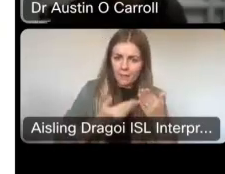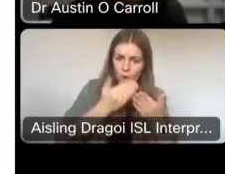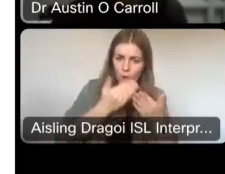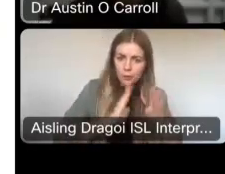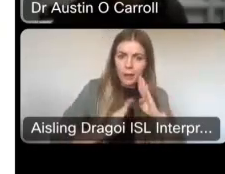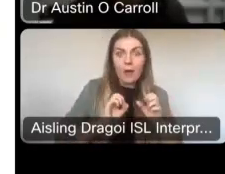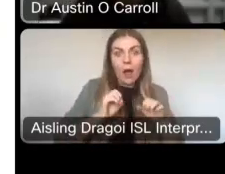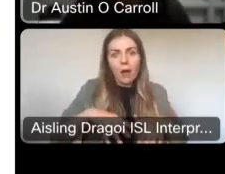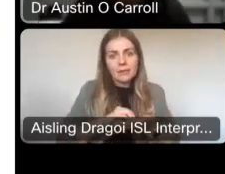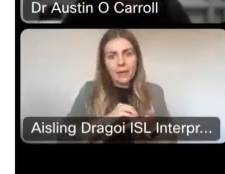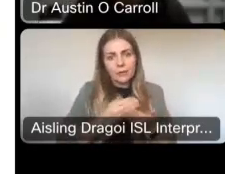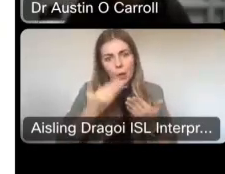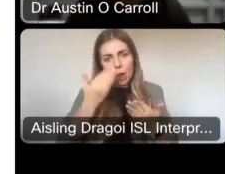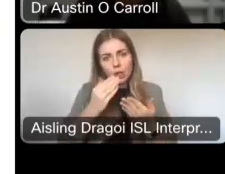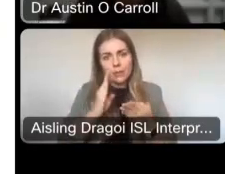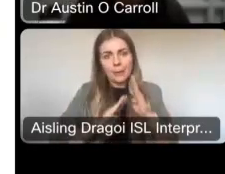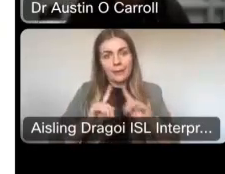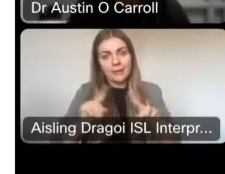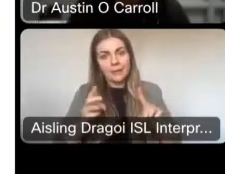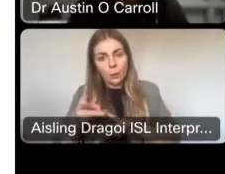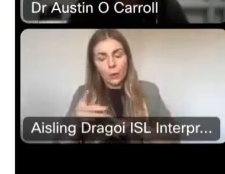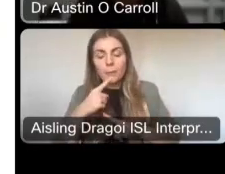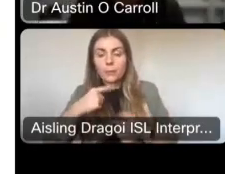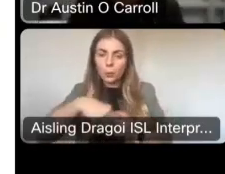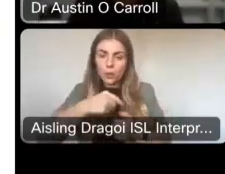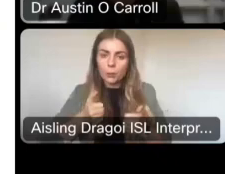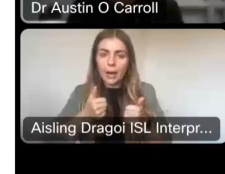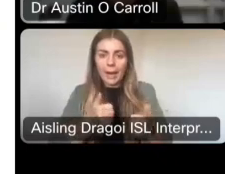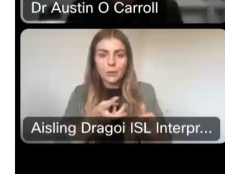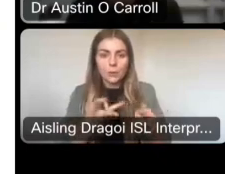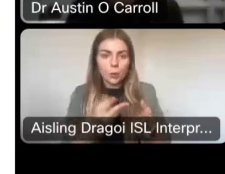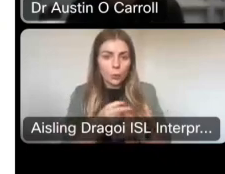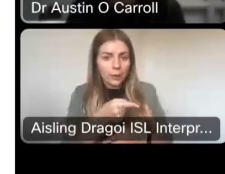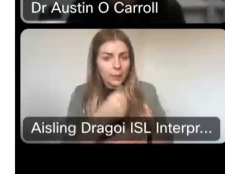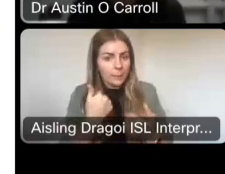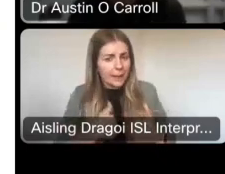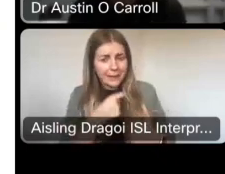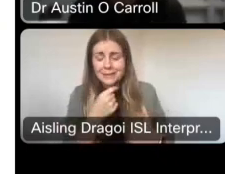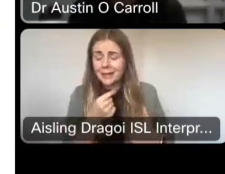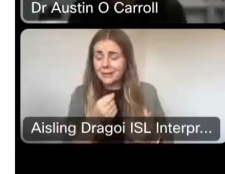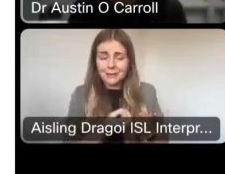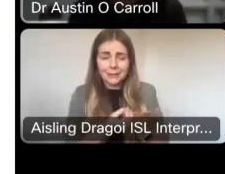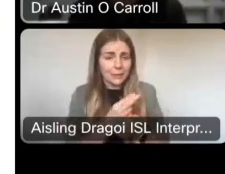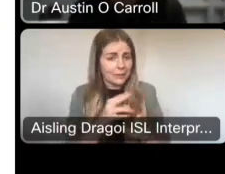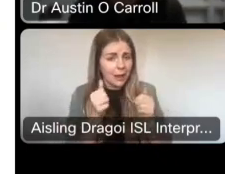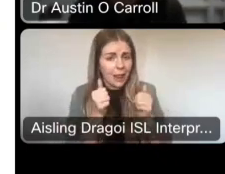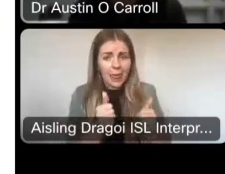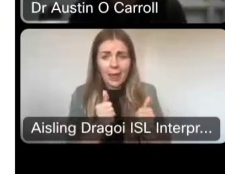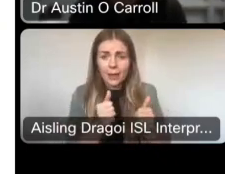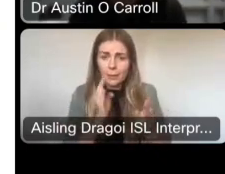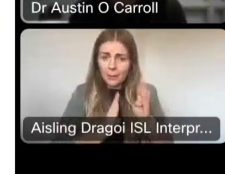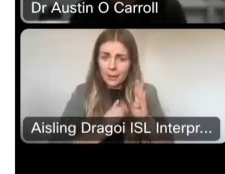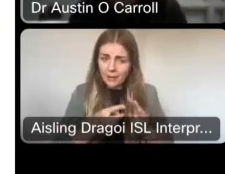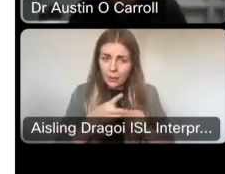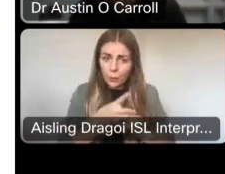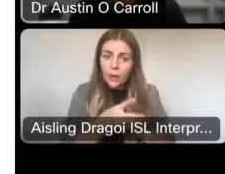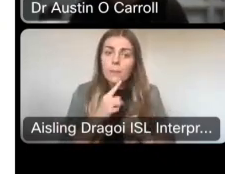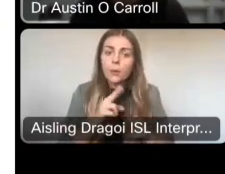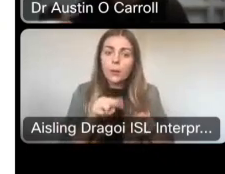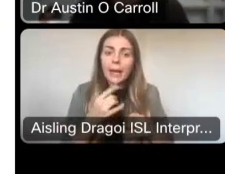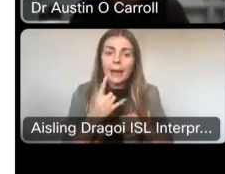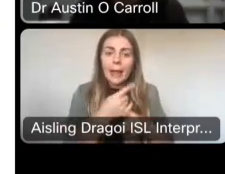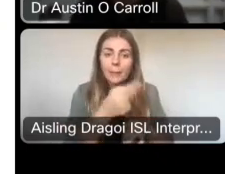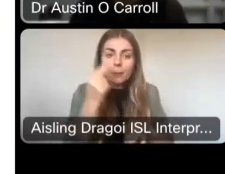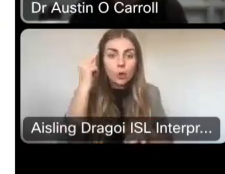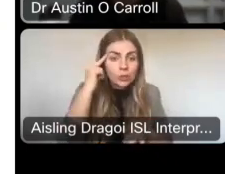by working, we were able to work with him and obviously explain to him you can't behave that way. But we're also able to help him understand that his behavior comes from